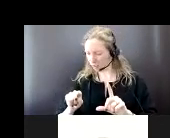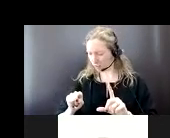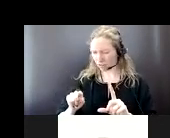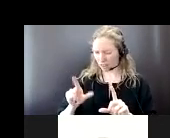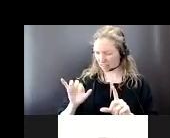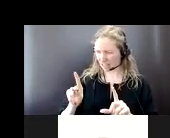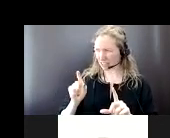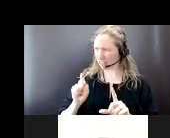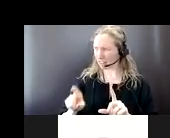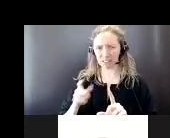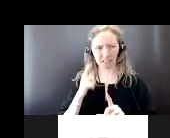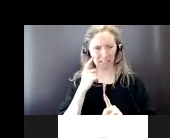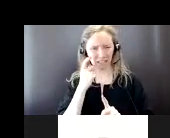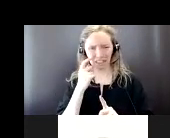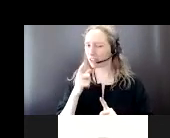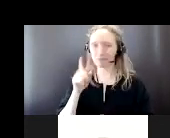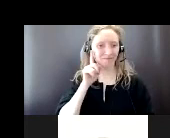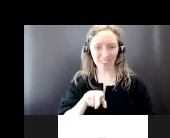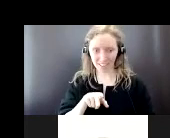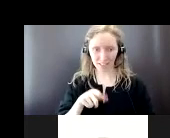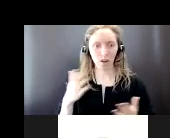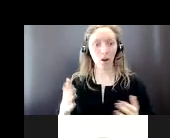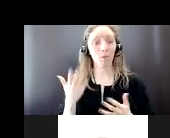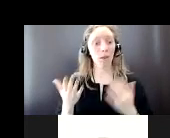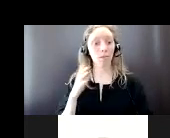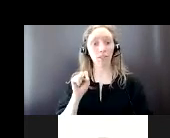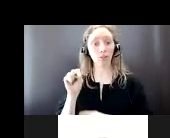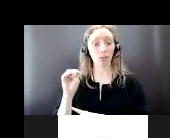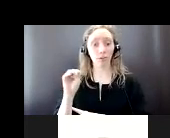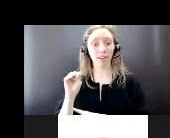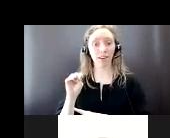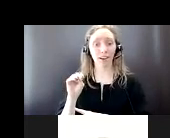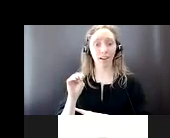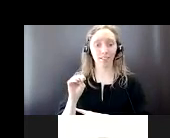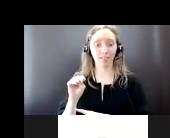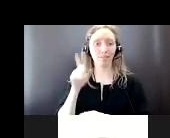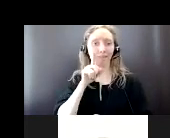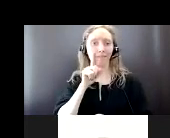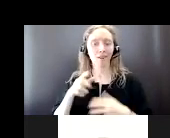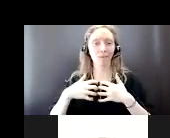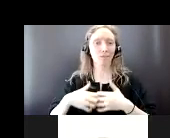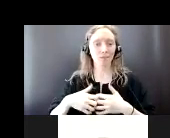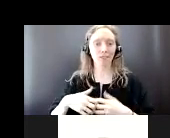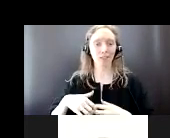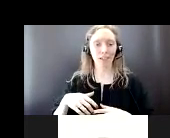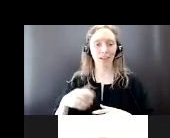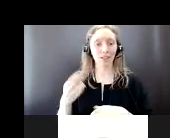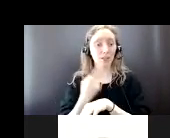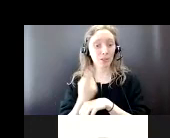bots, fake accounts, or a duplicated account of a friend you have on Facebook.